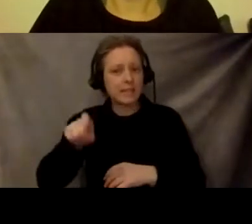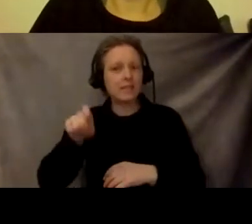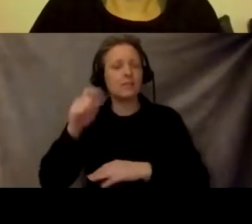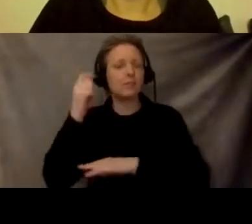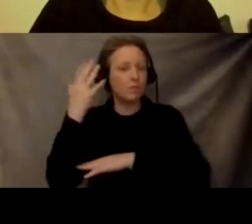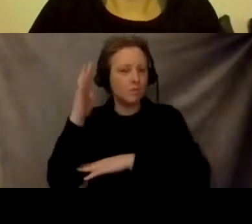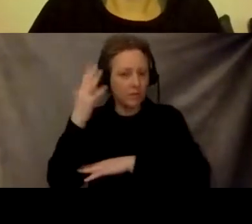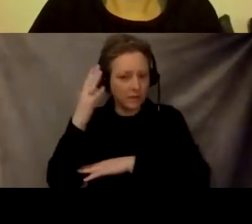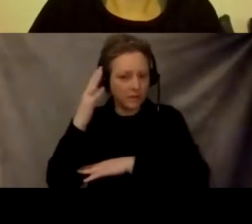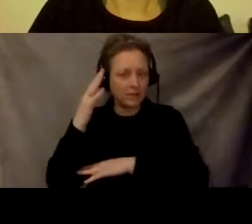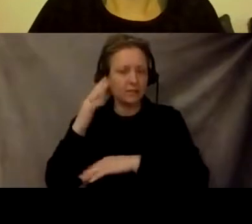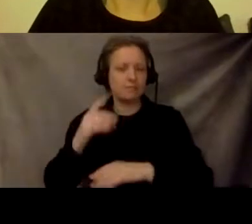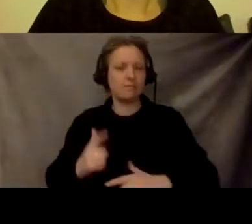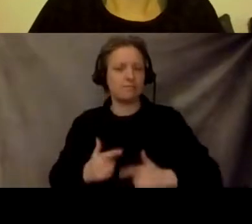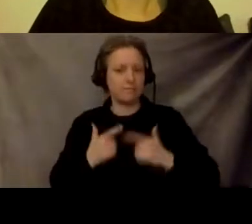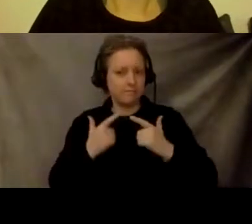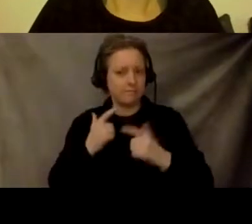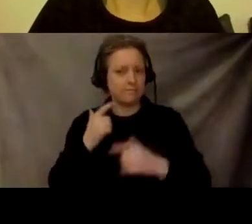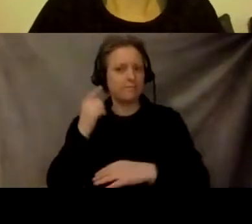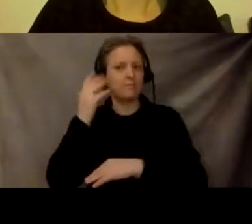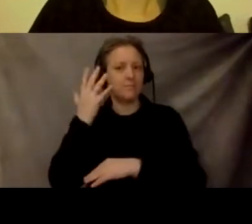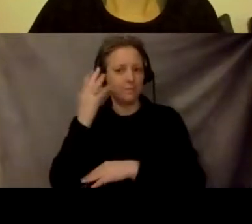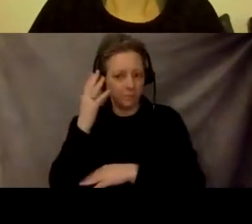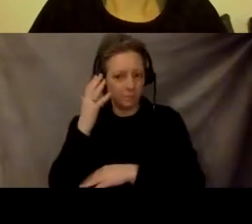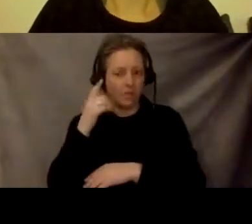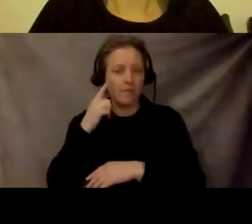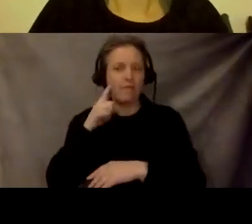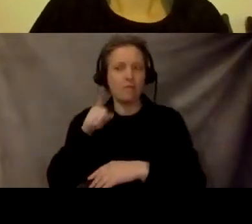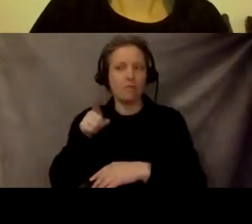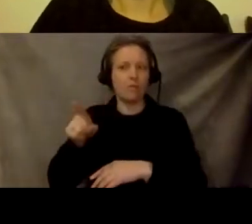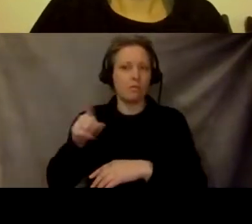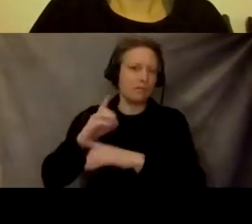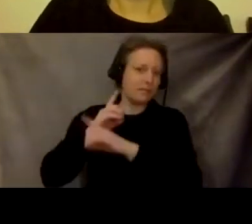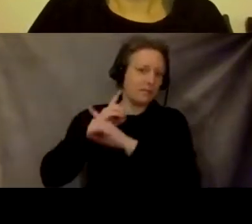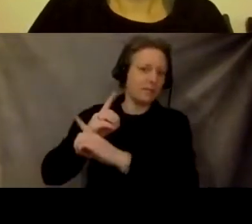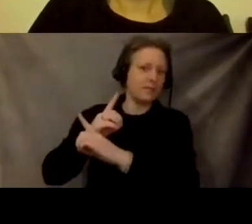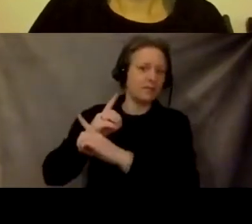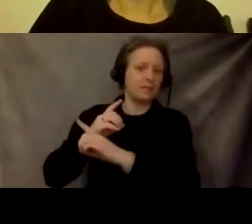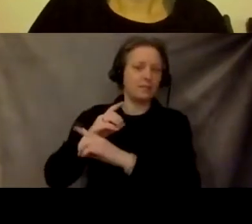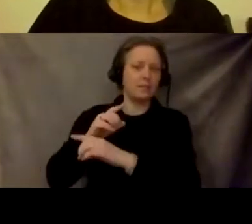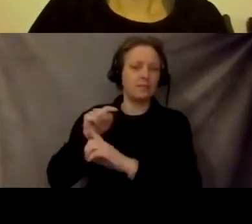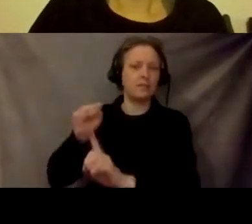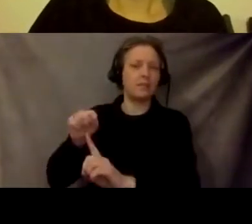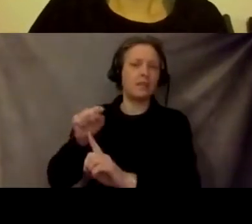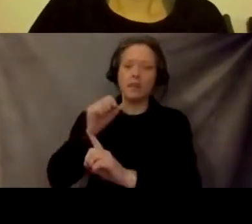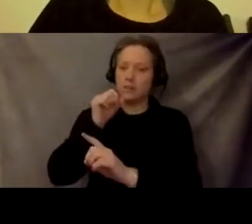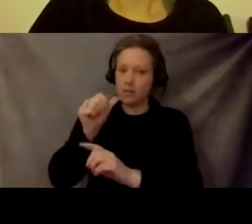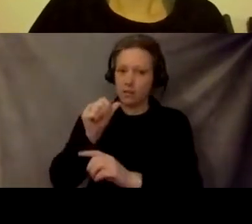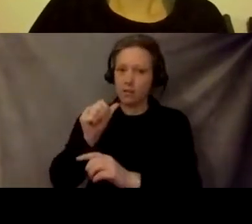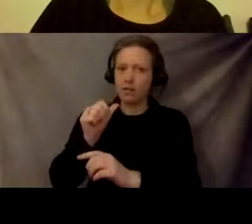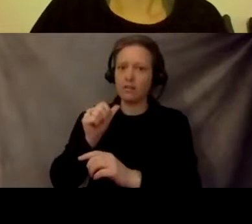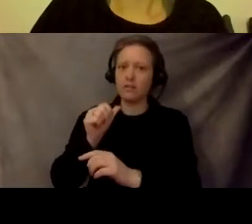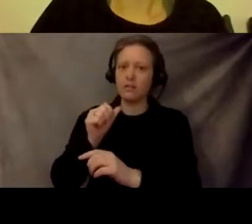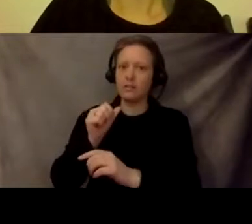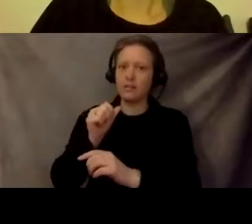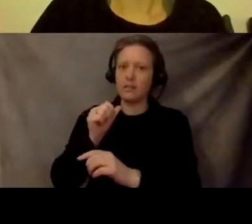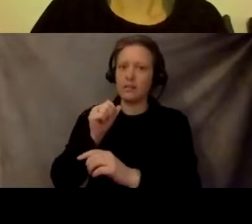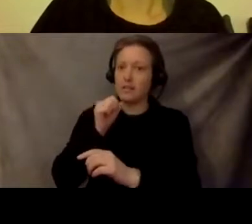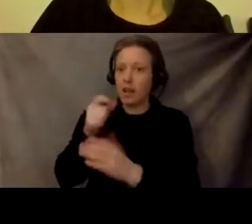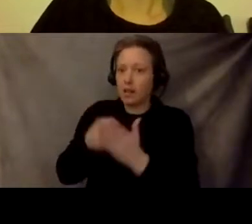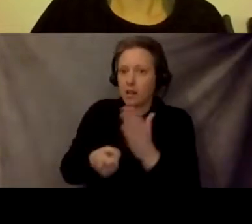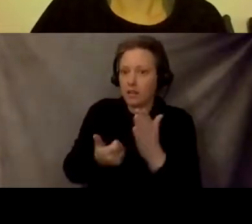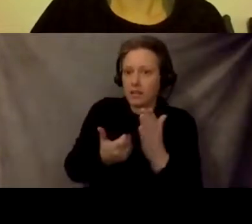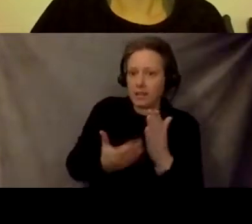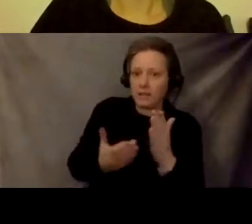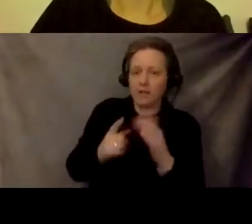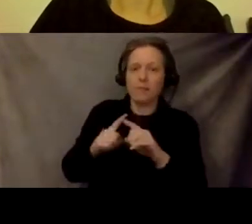trees, to as our first line of defense. It doesn't cost anything to preserve existing trees